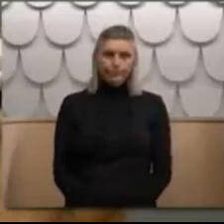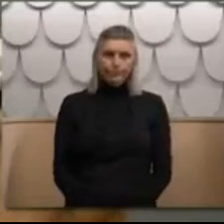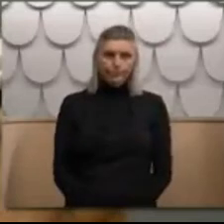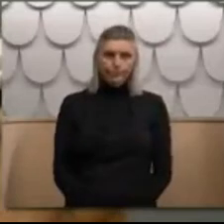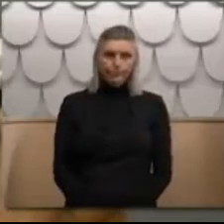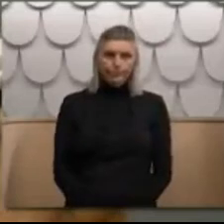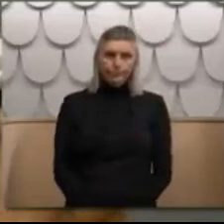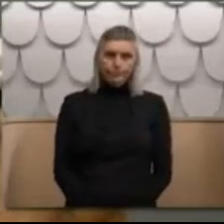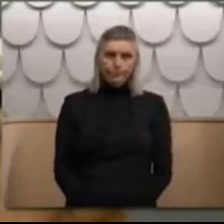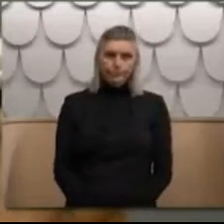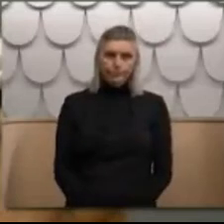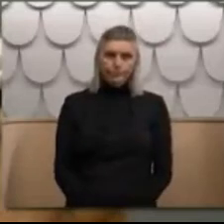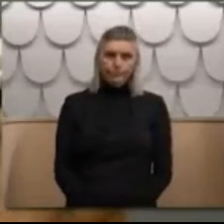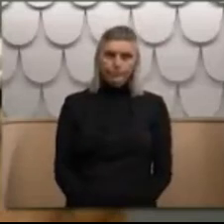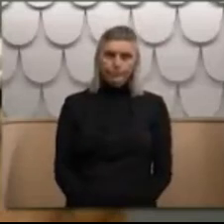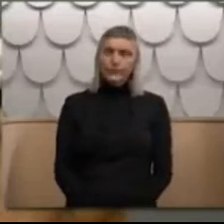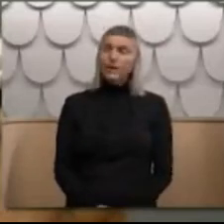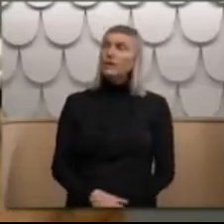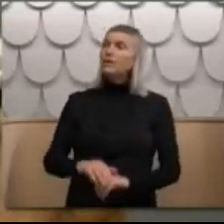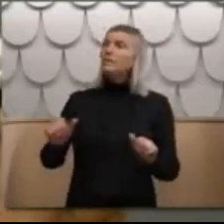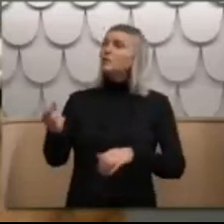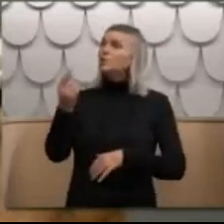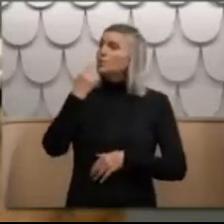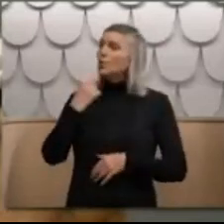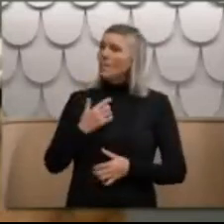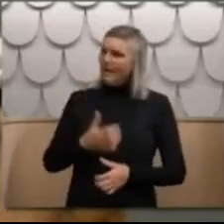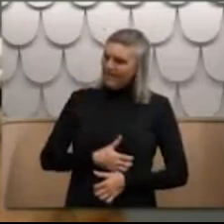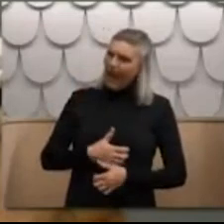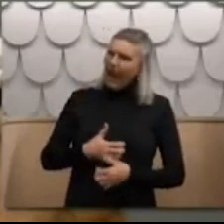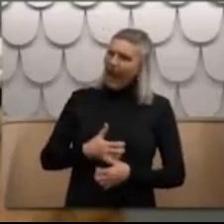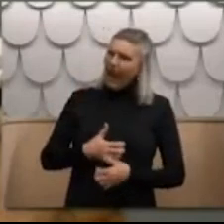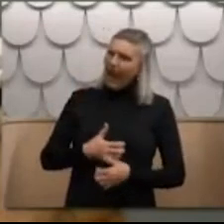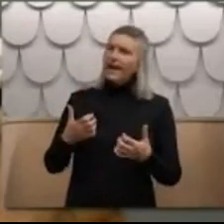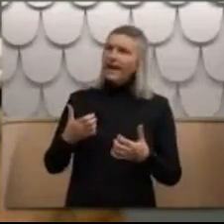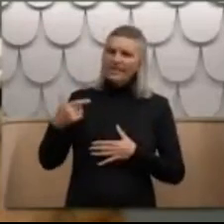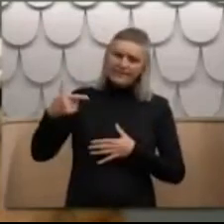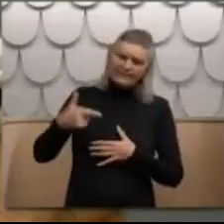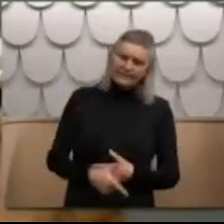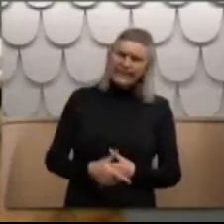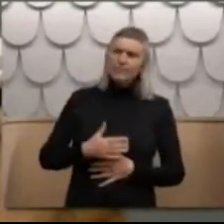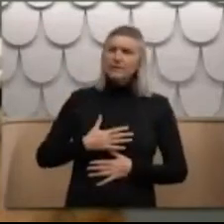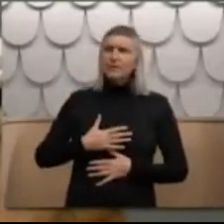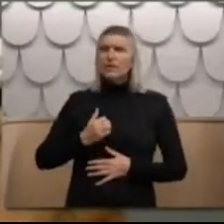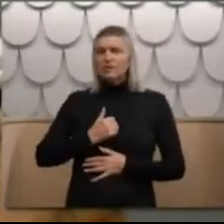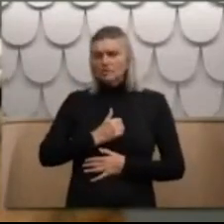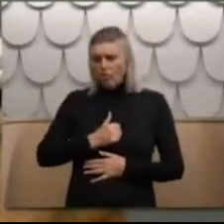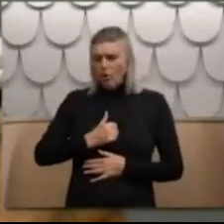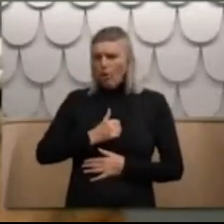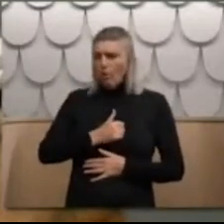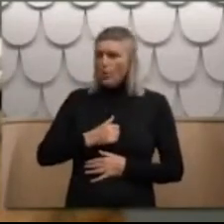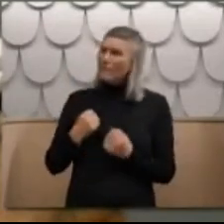You also talked about, to me, the anger and the sorrow that you feel and you have to fight with every single